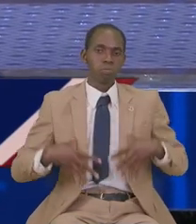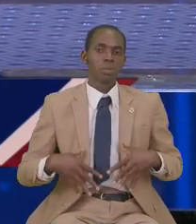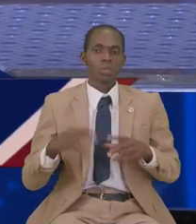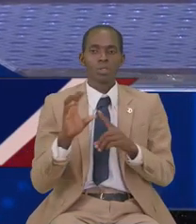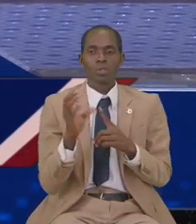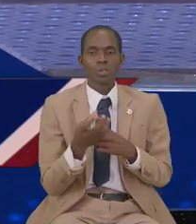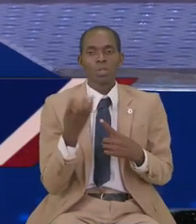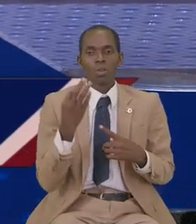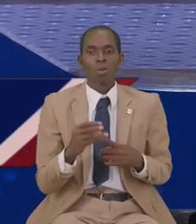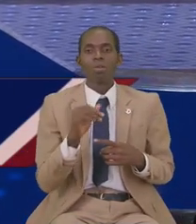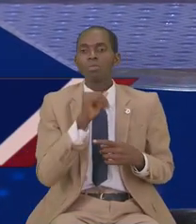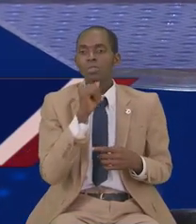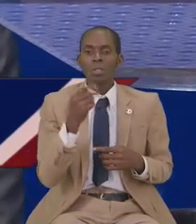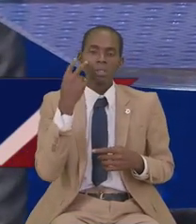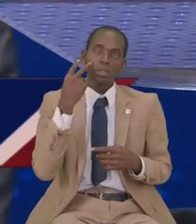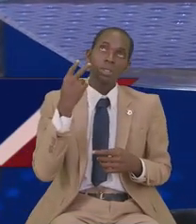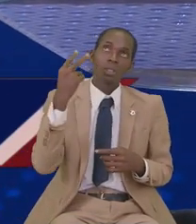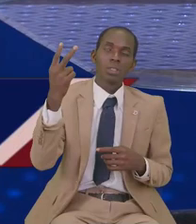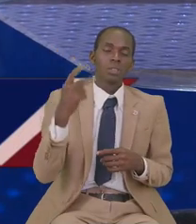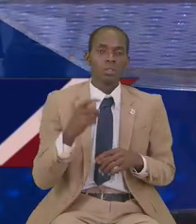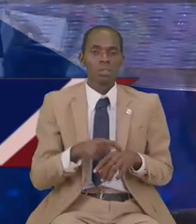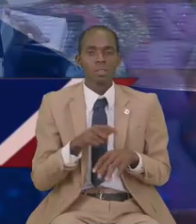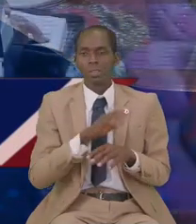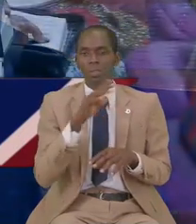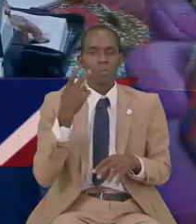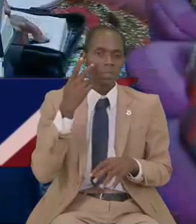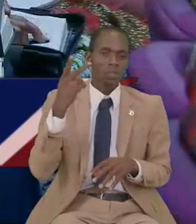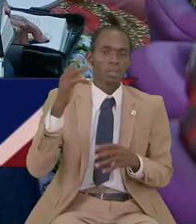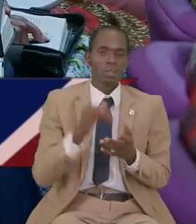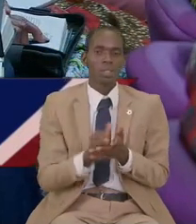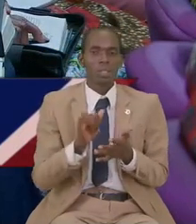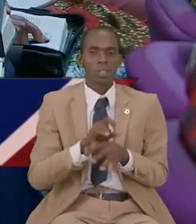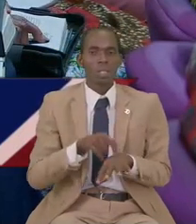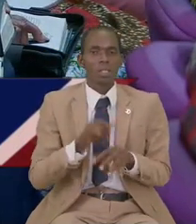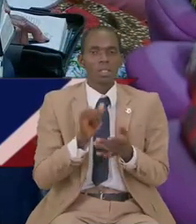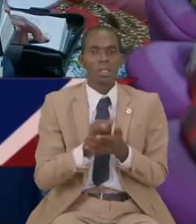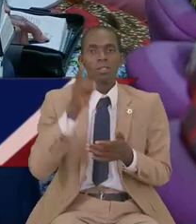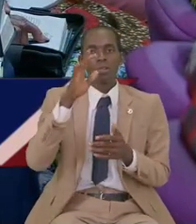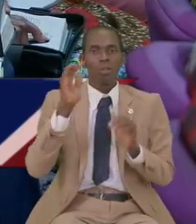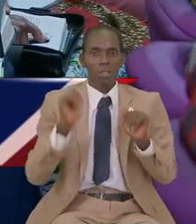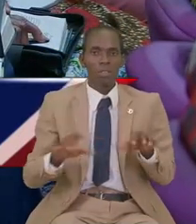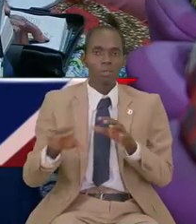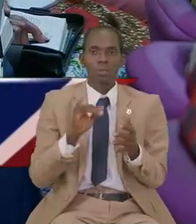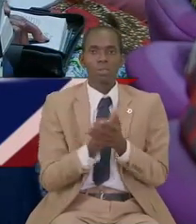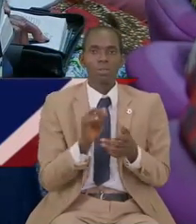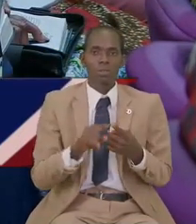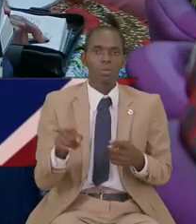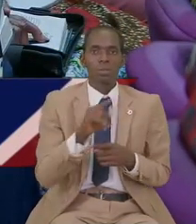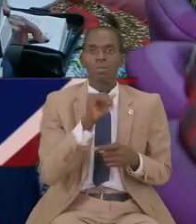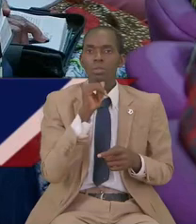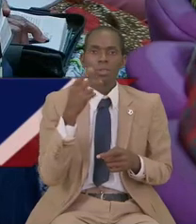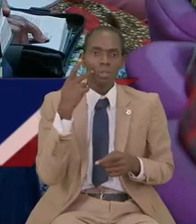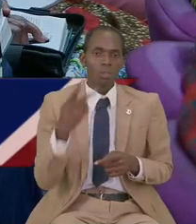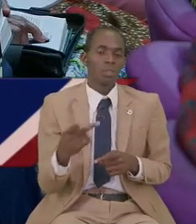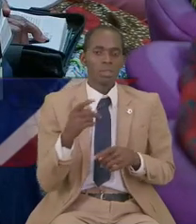unforeseen period. They did not foresee that period, that God could do that to them. Unseen period.